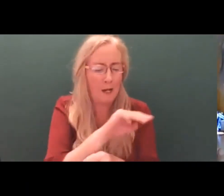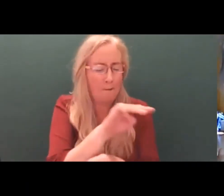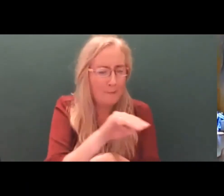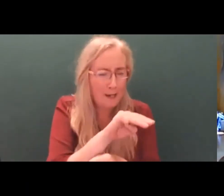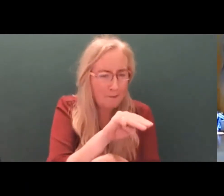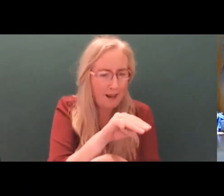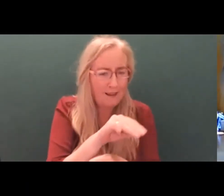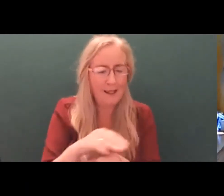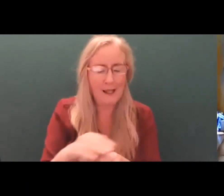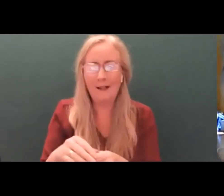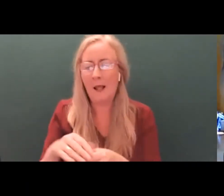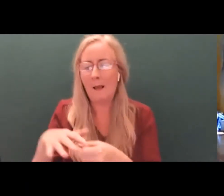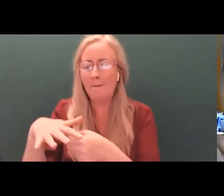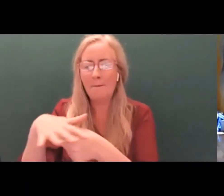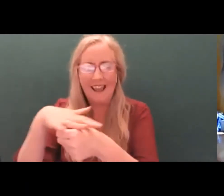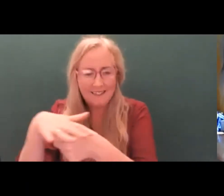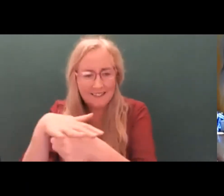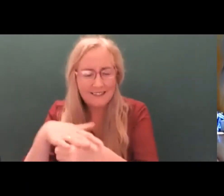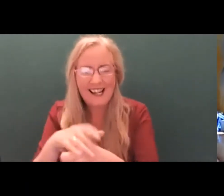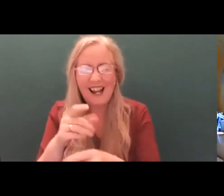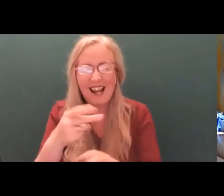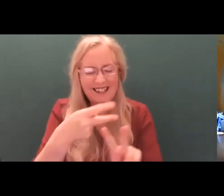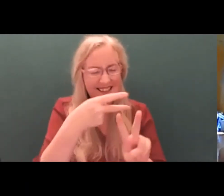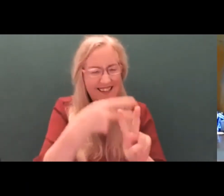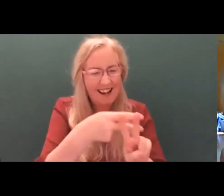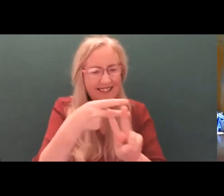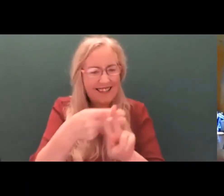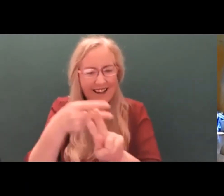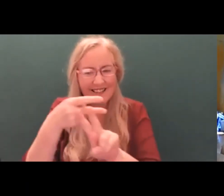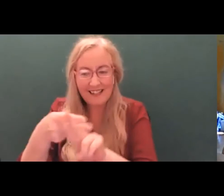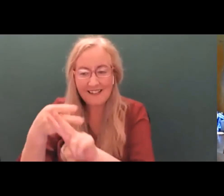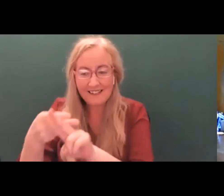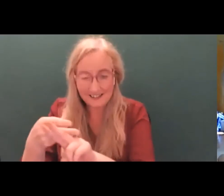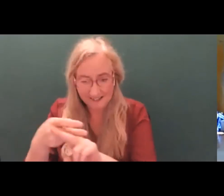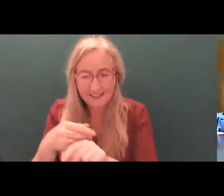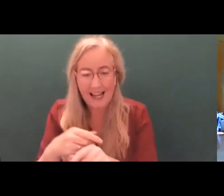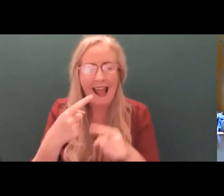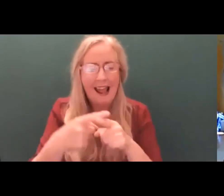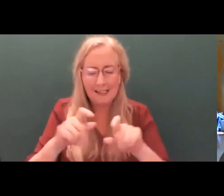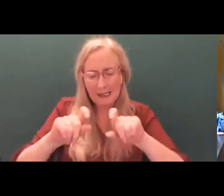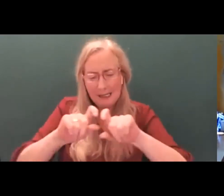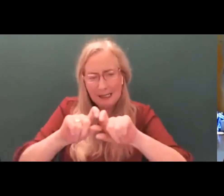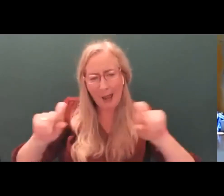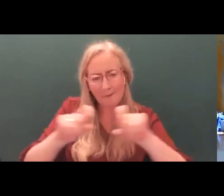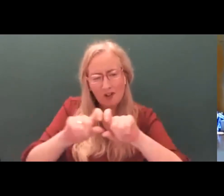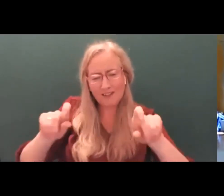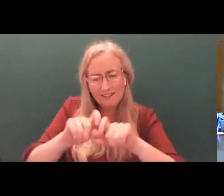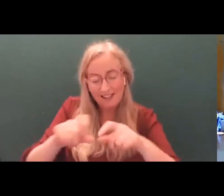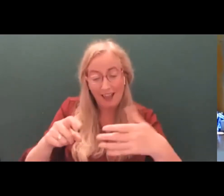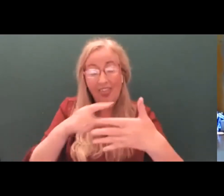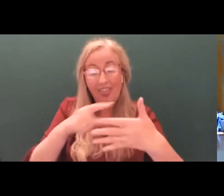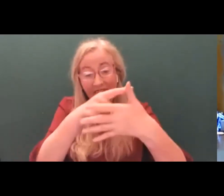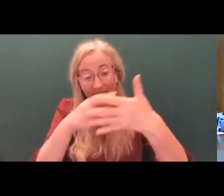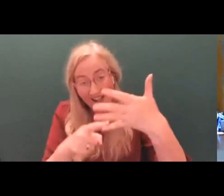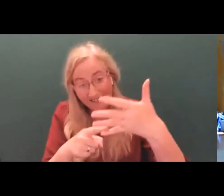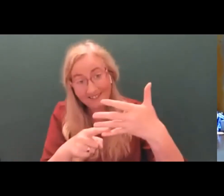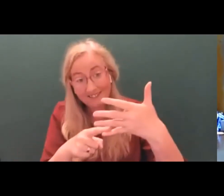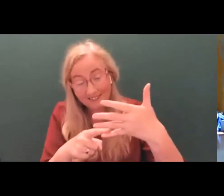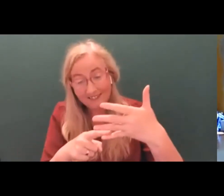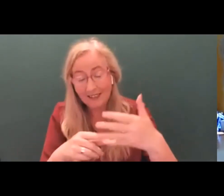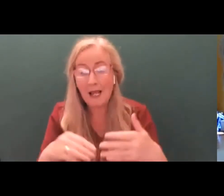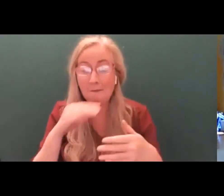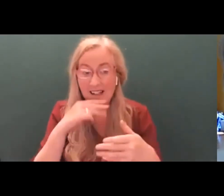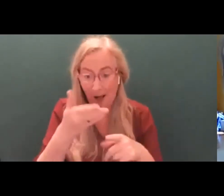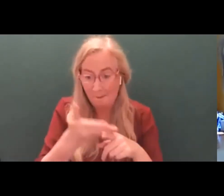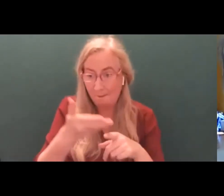them really well, and put a description on them and a little caption. And that in itself can actually travel, because